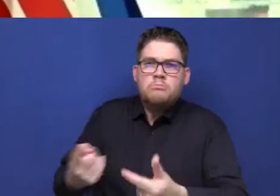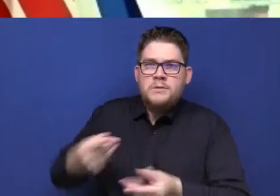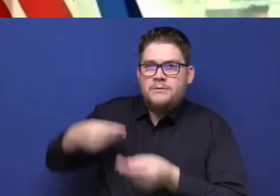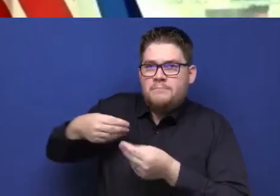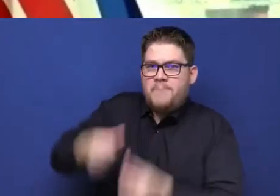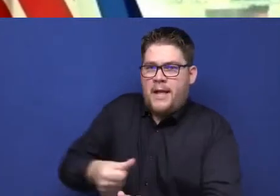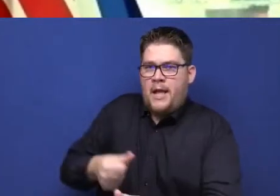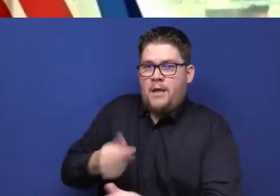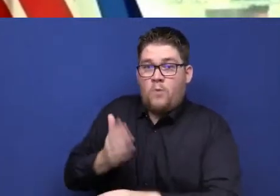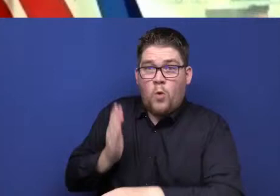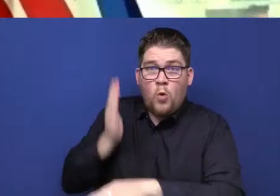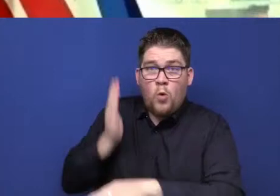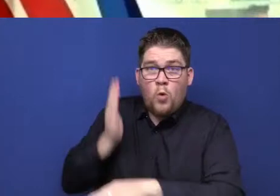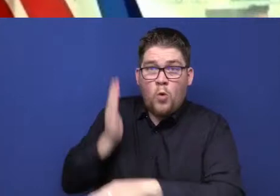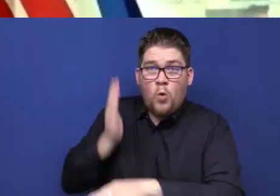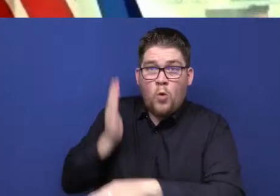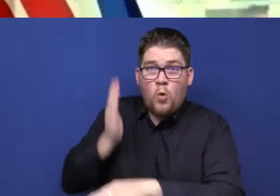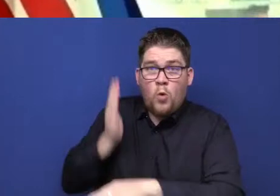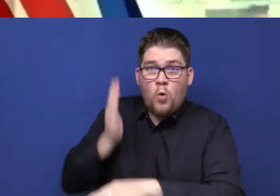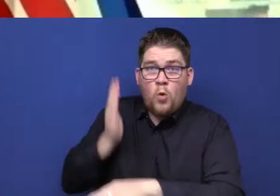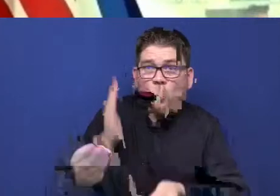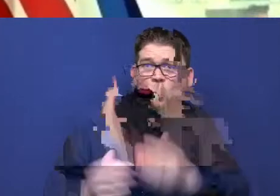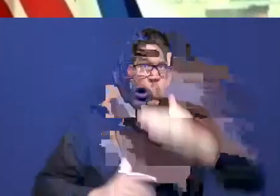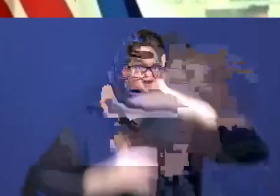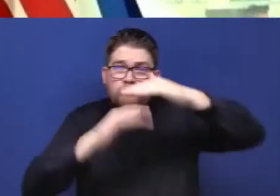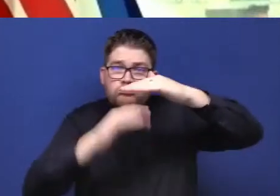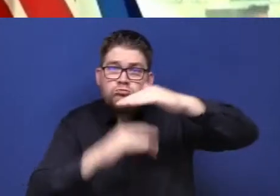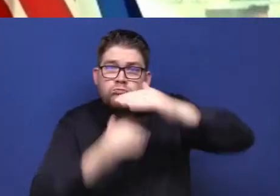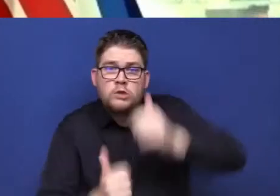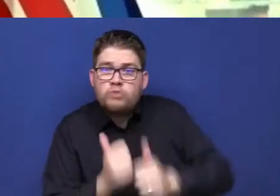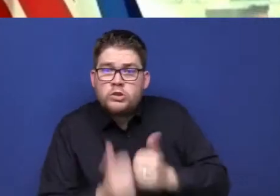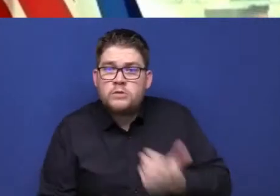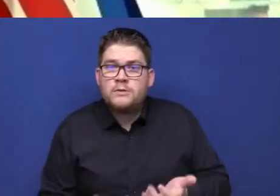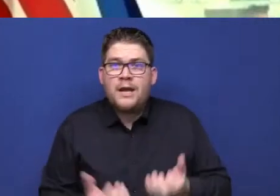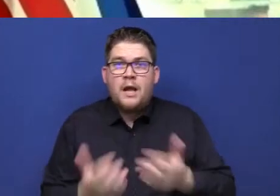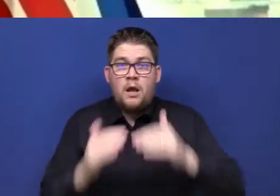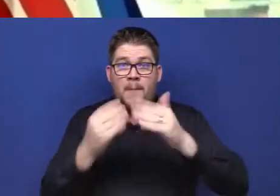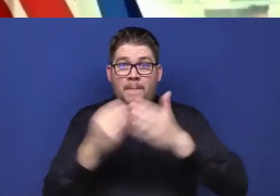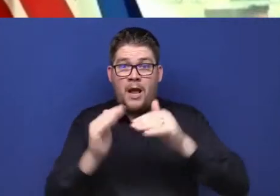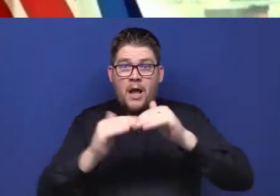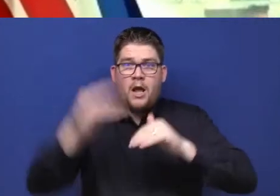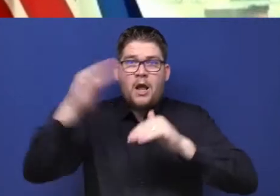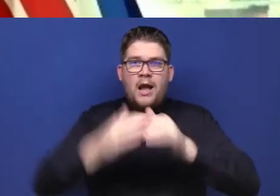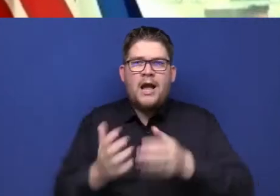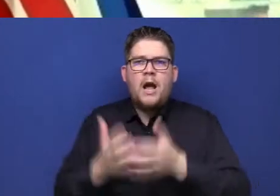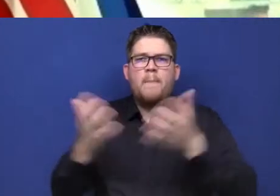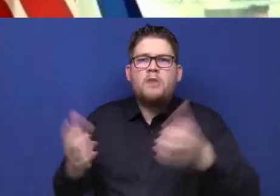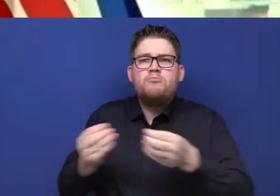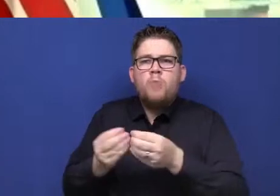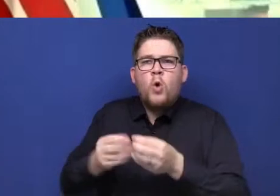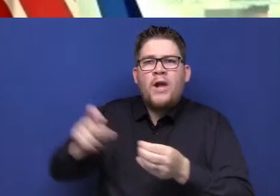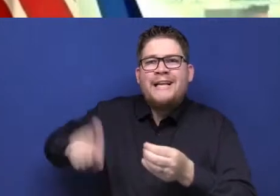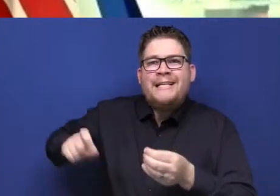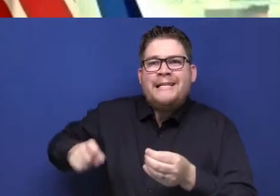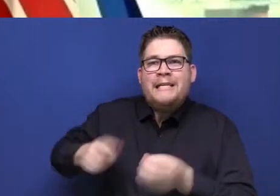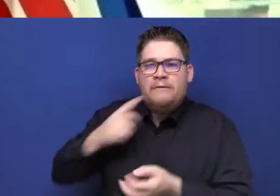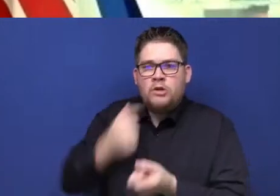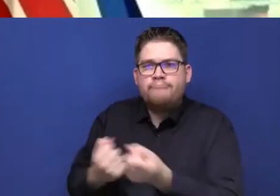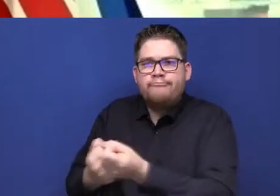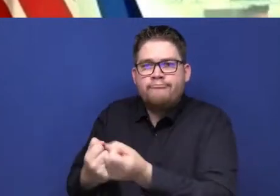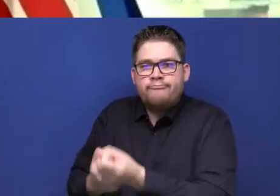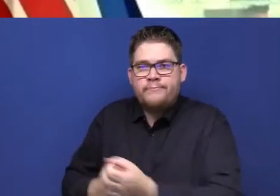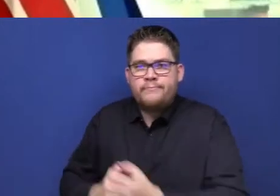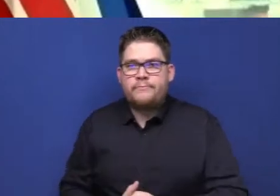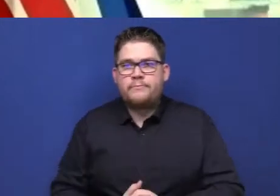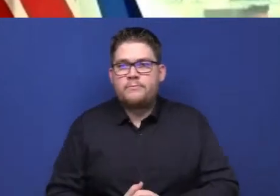What more are we lacking, or what are your concerns? We're not lacking anything. We spend what we have to spend. There is no